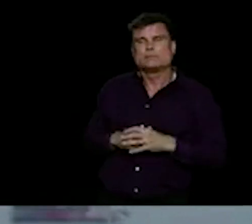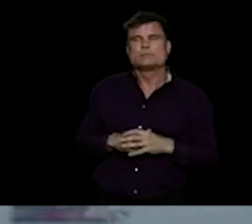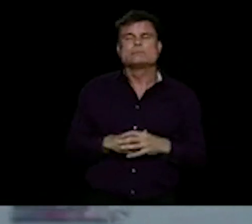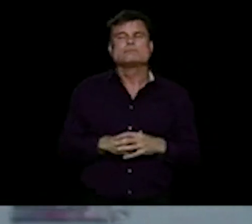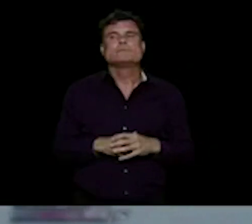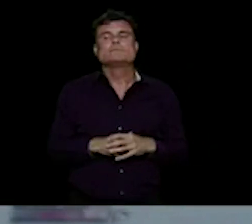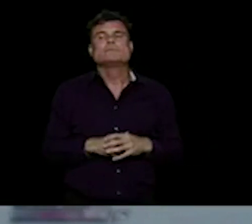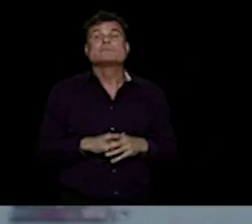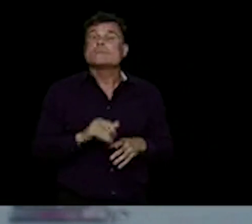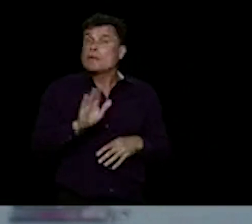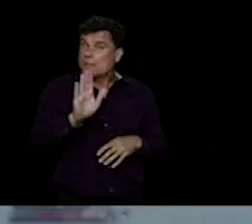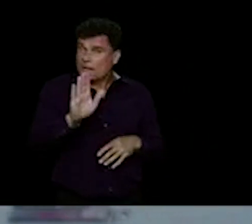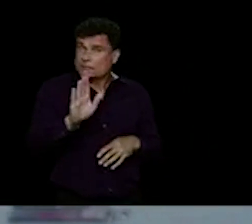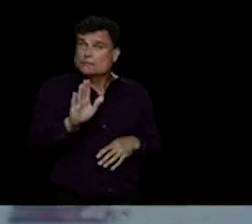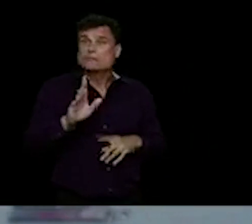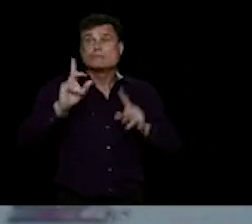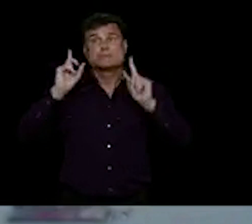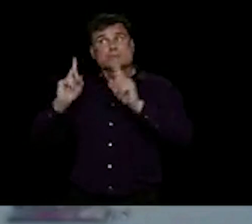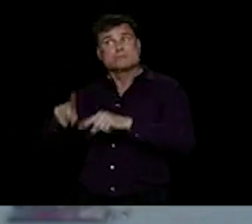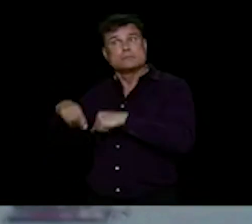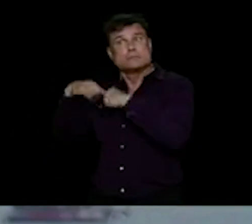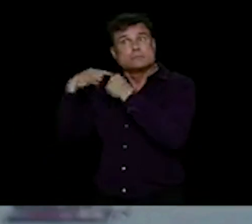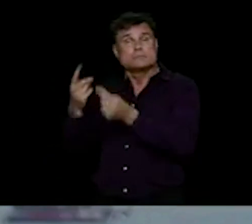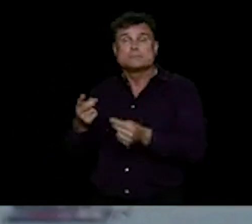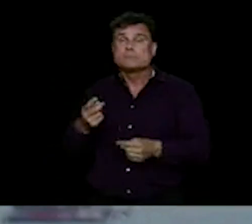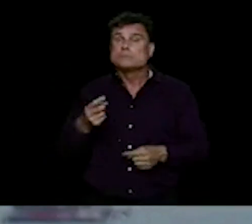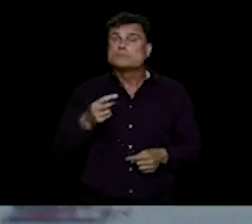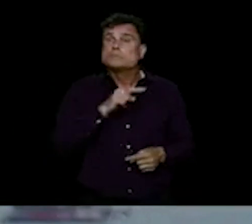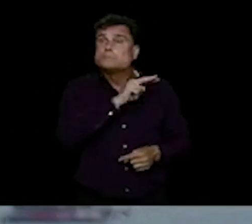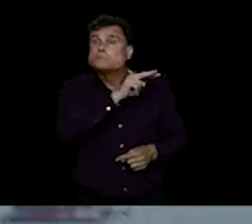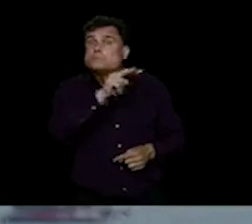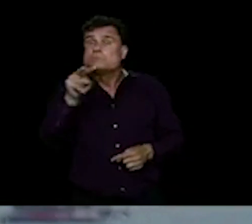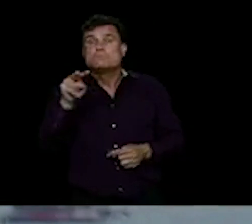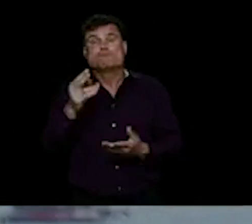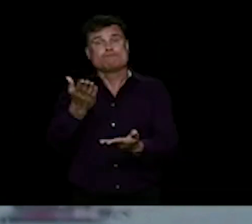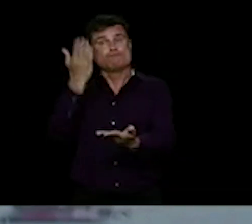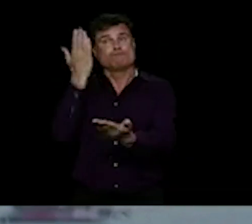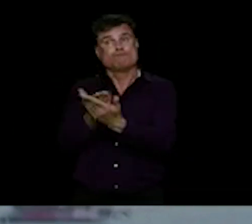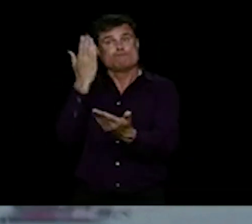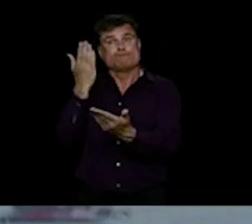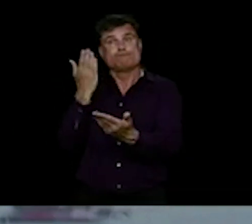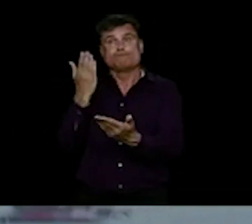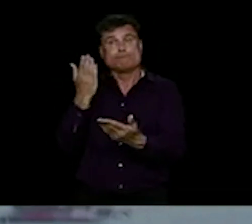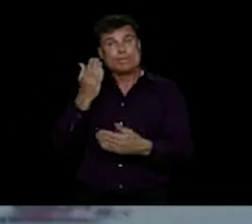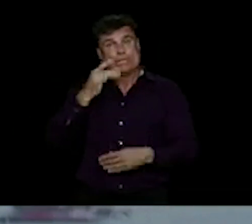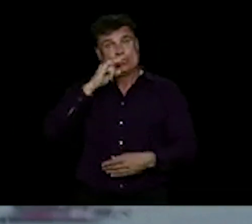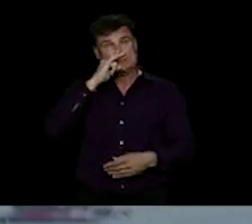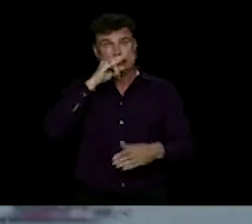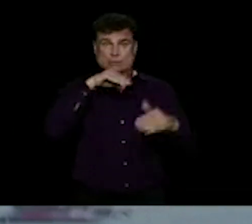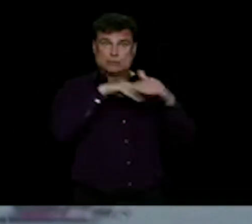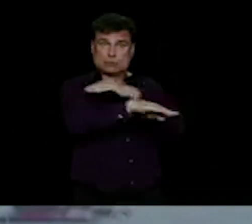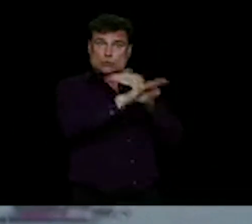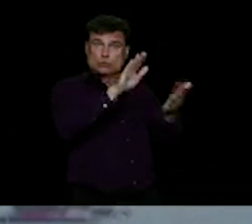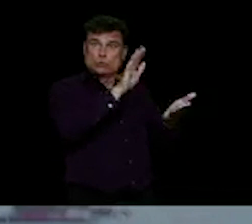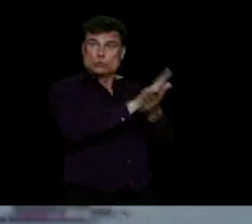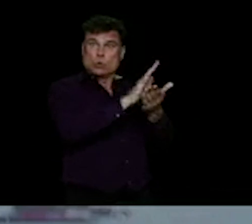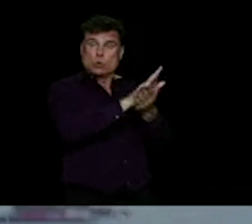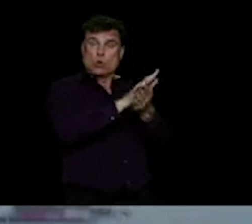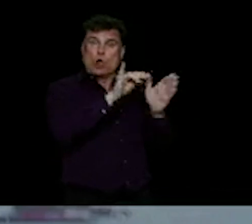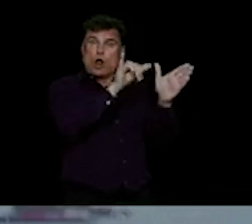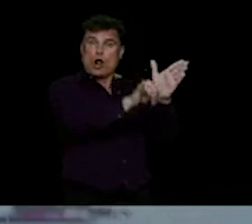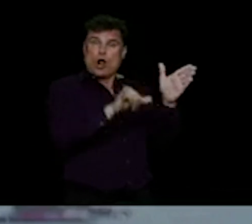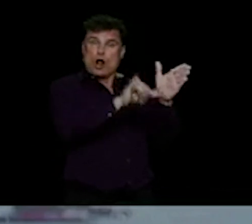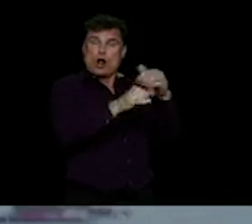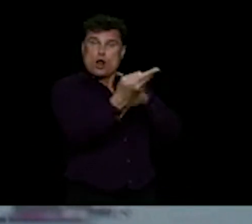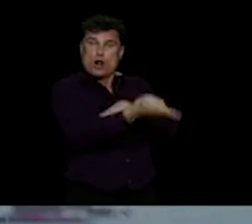the prolonged wearing of a mask by children in classrooms is a benefit, and it makes it a very challenging situation, especially for